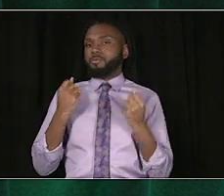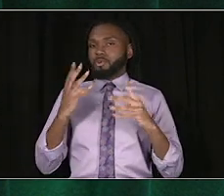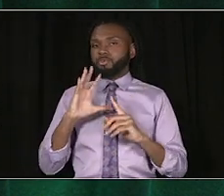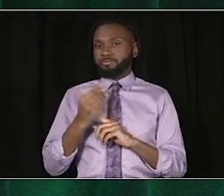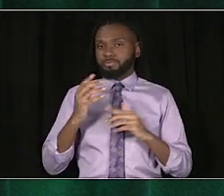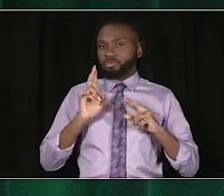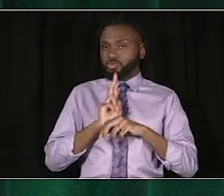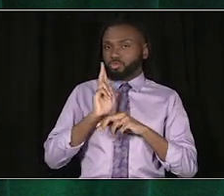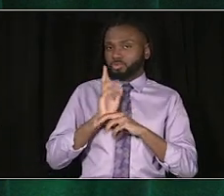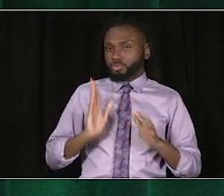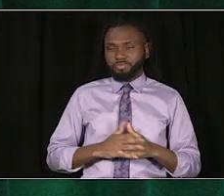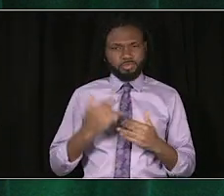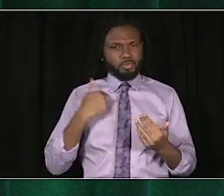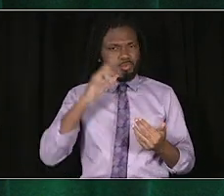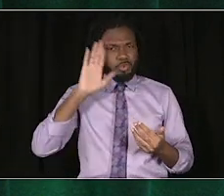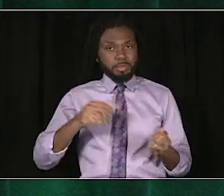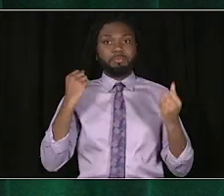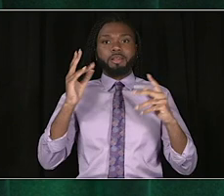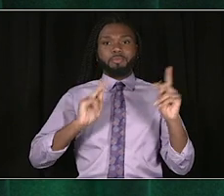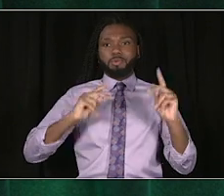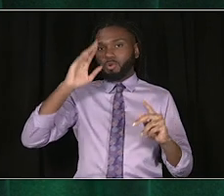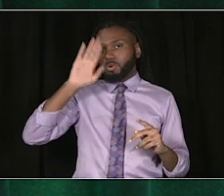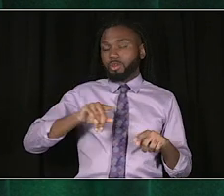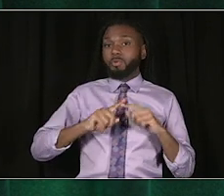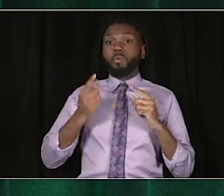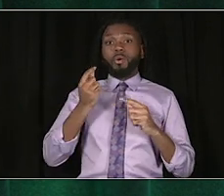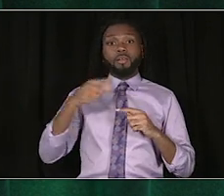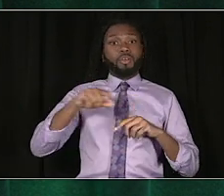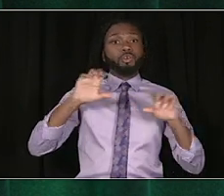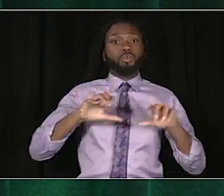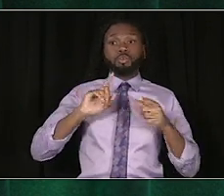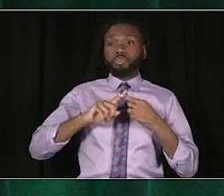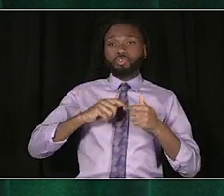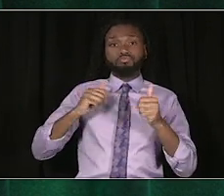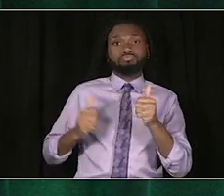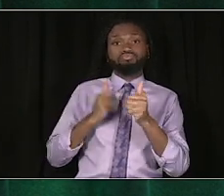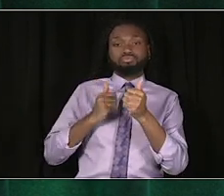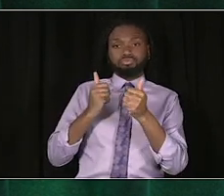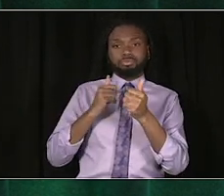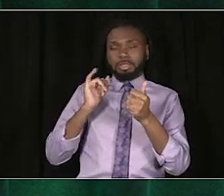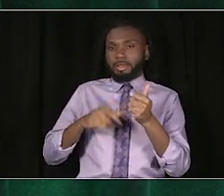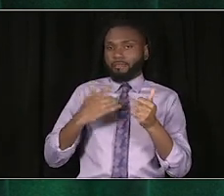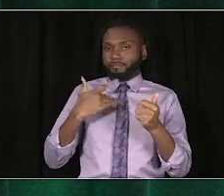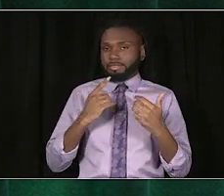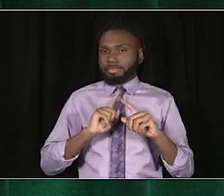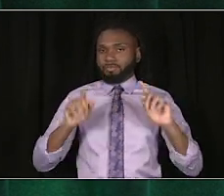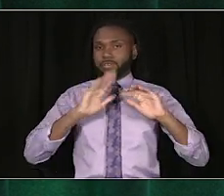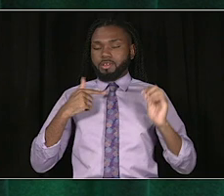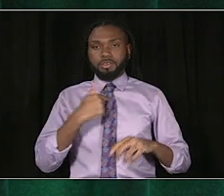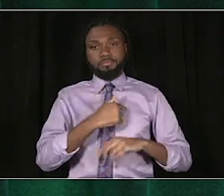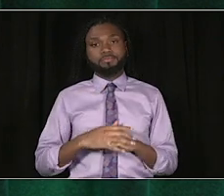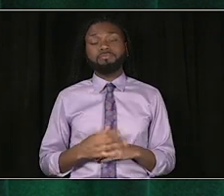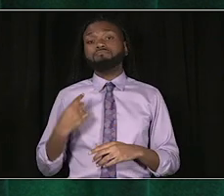I think a lot of people know that, but what they're doing to act on that, I think, distinguishes us. So we've